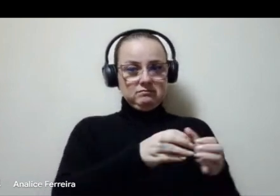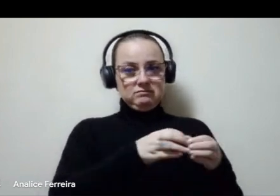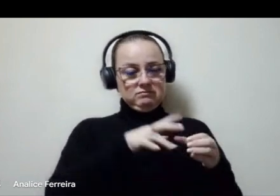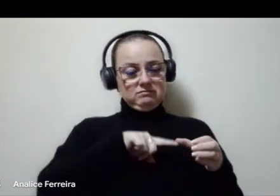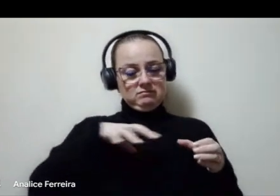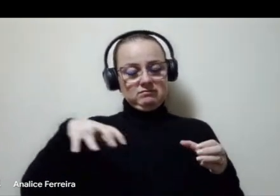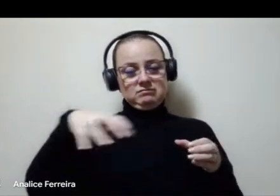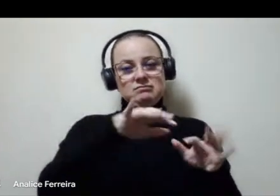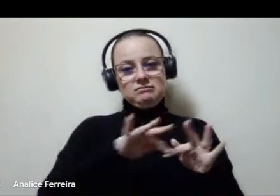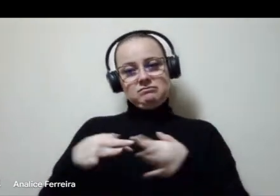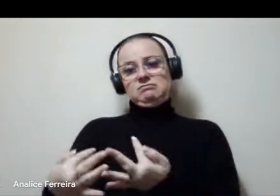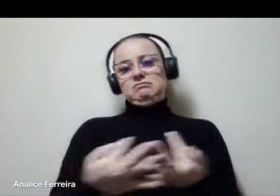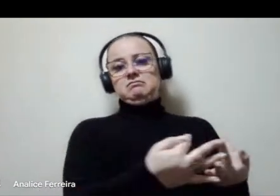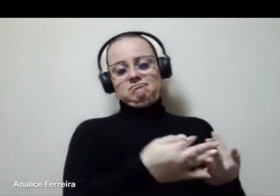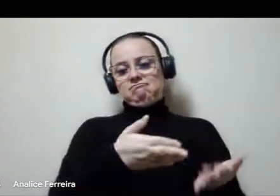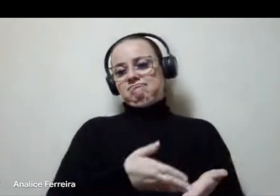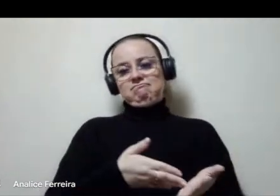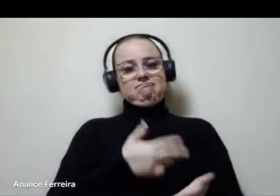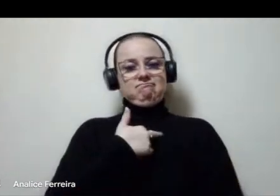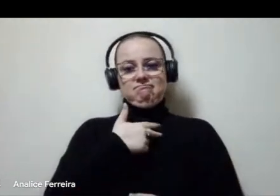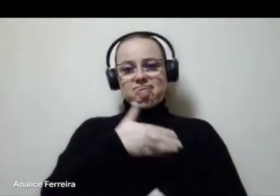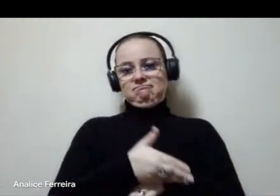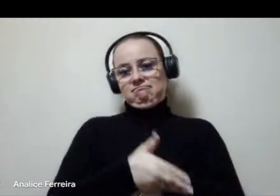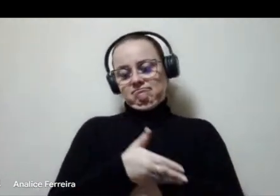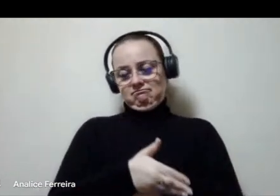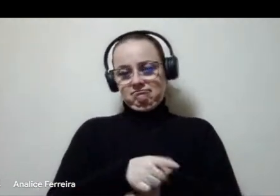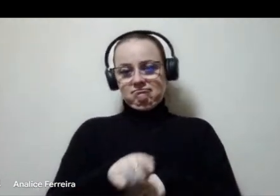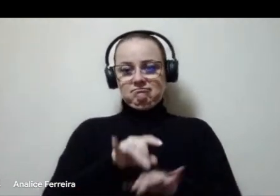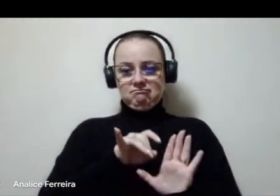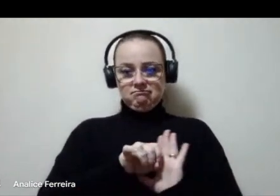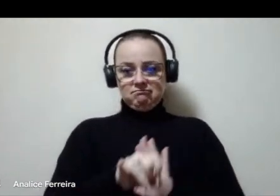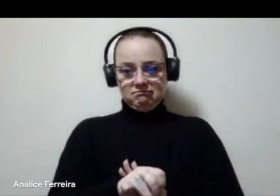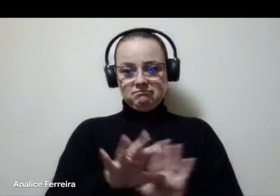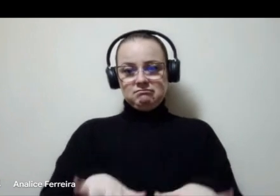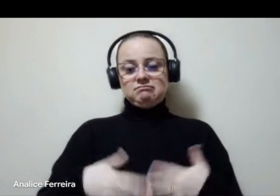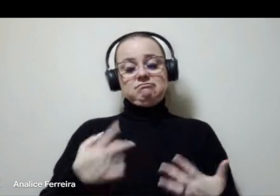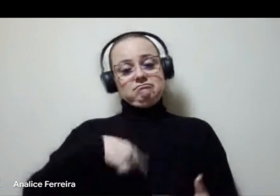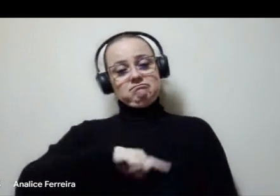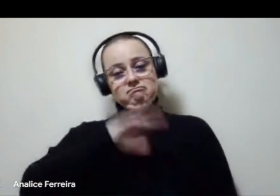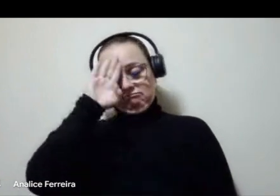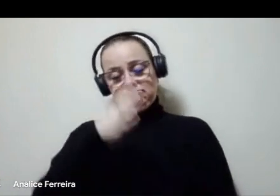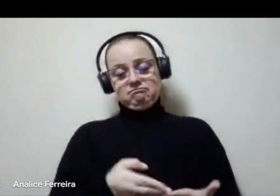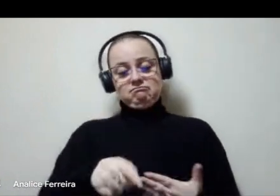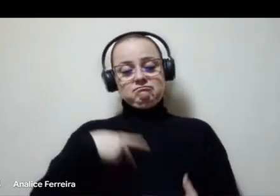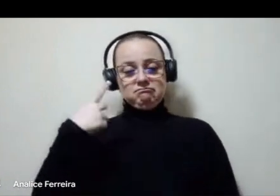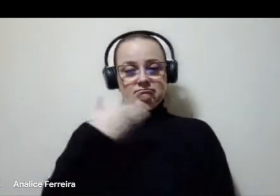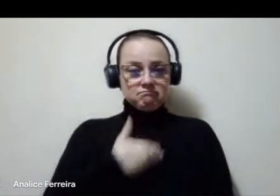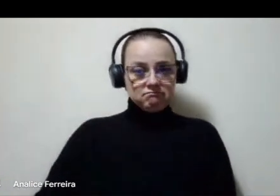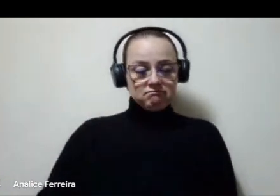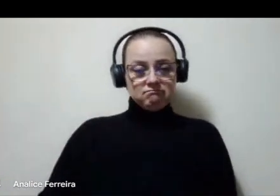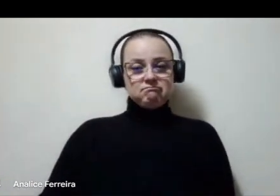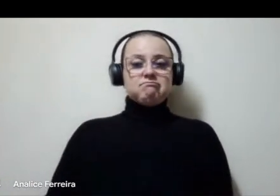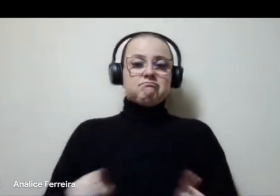are also impeded to participate of the editals. However, believe in this public policy, we believe